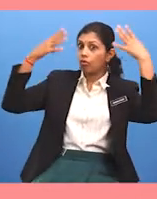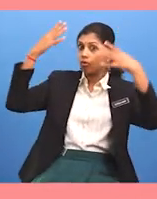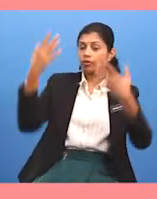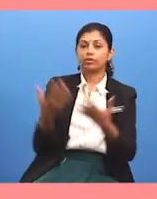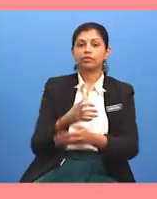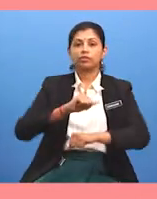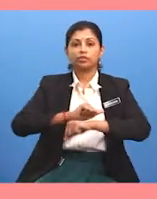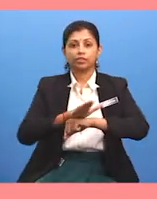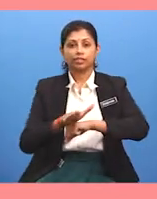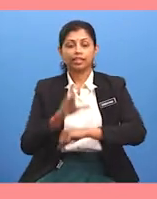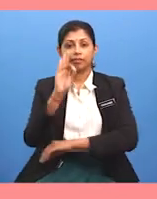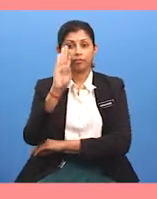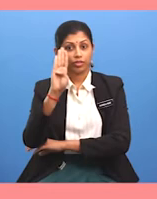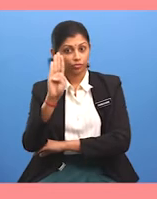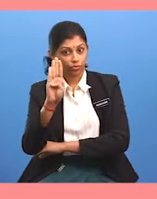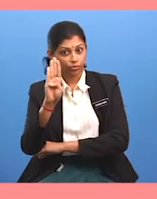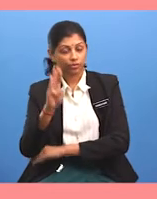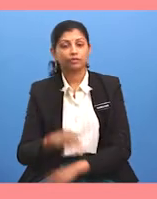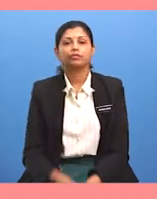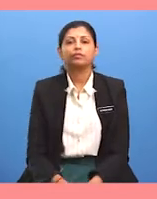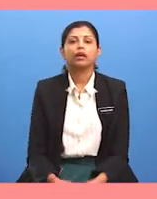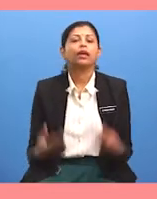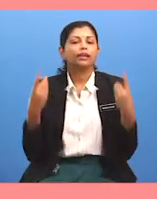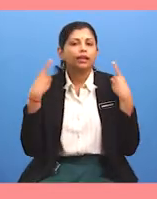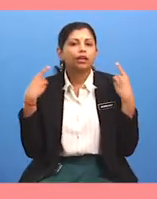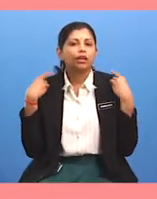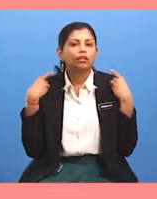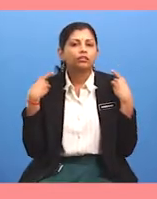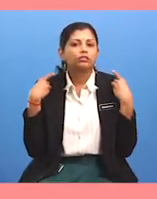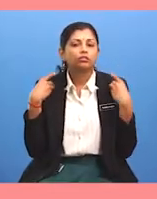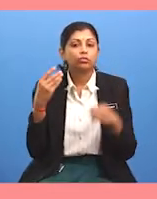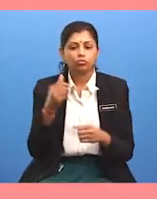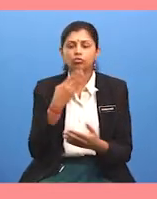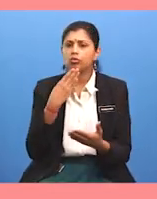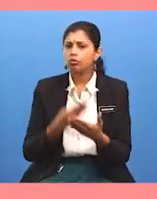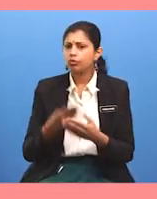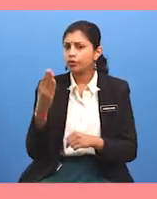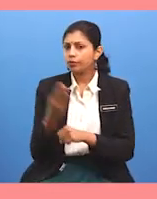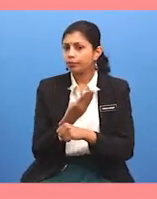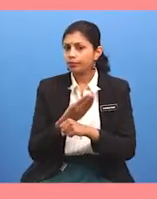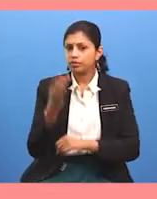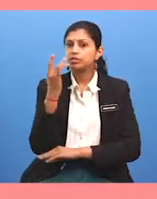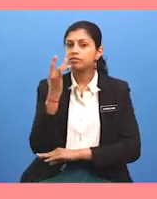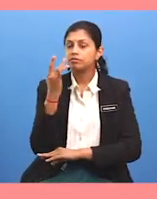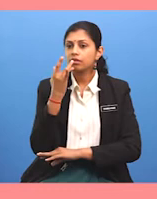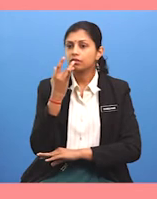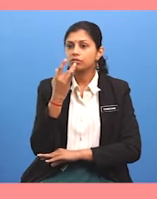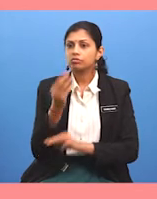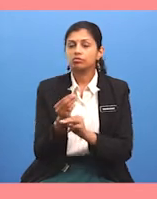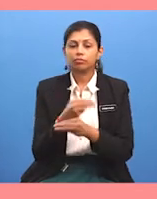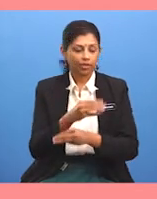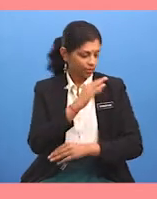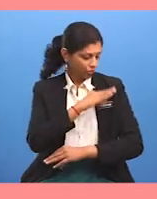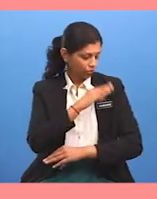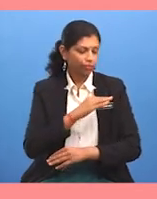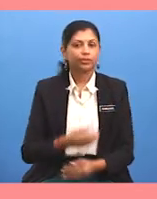up Facebook, and he also had a good business sense to make it a profitable